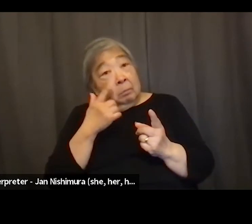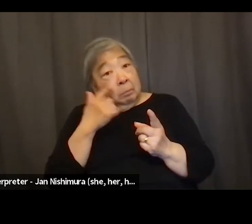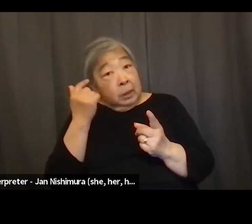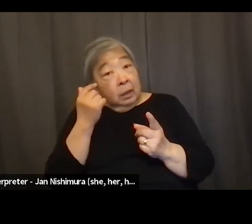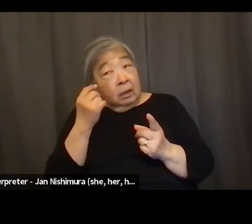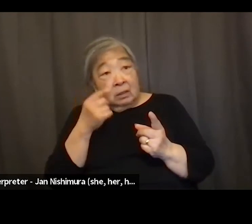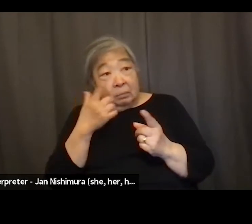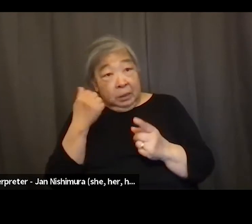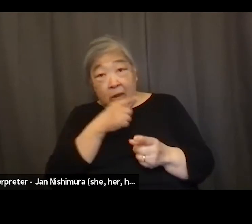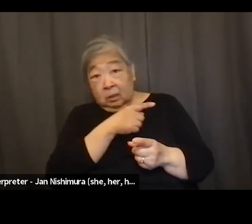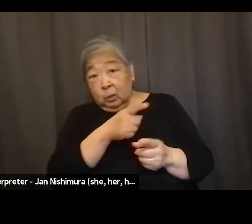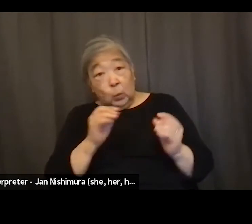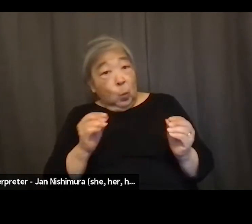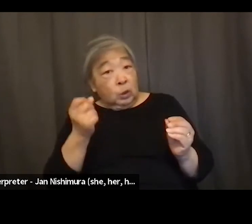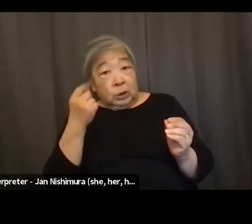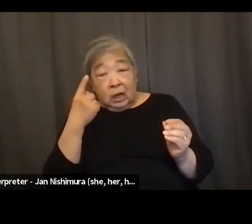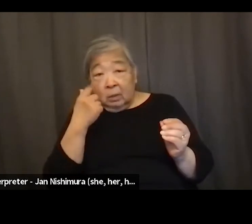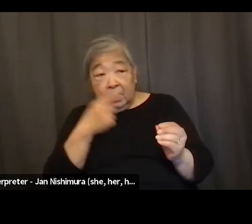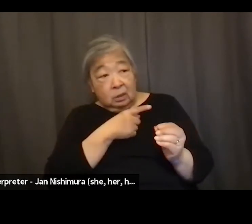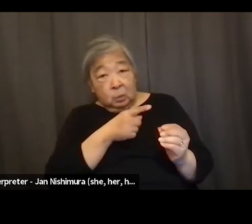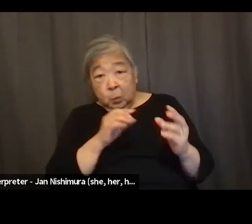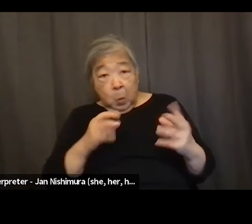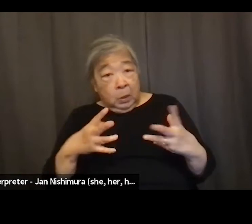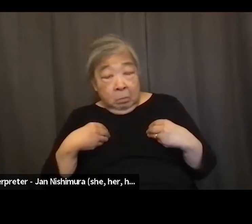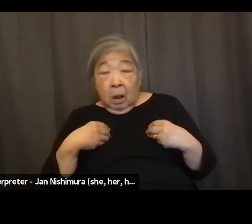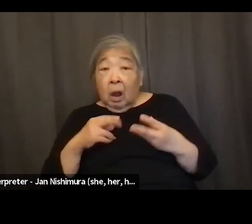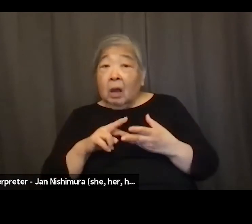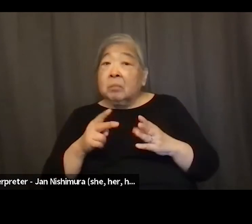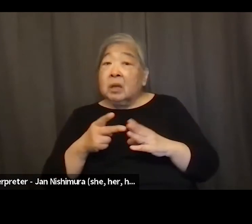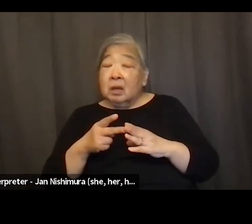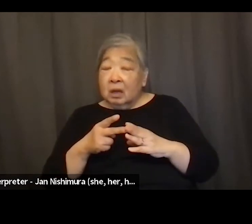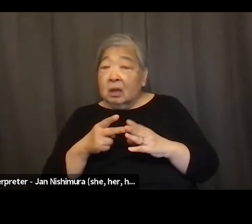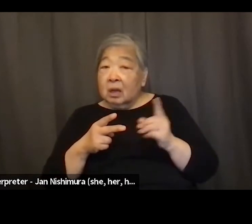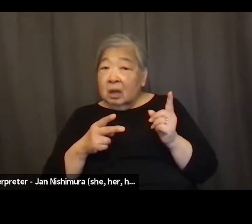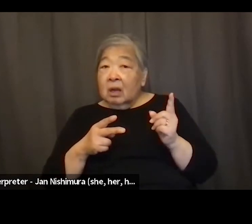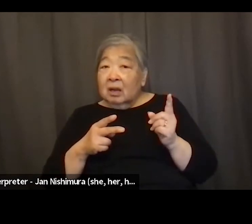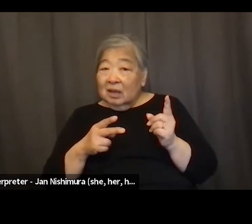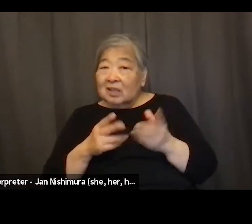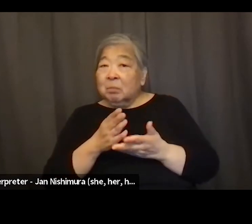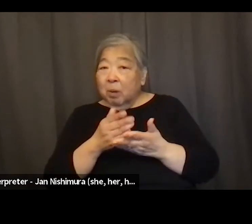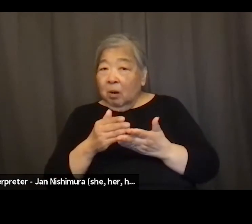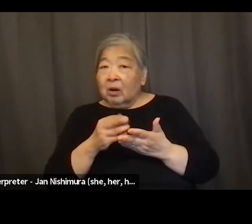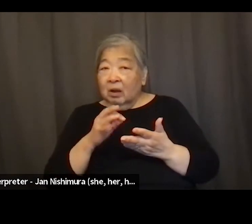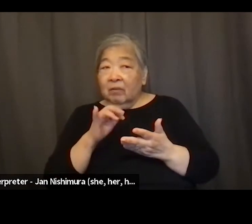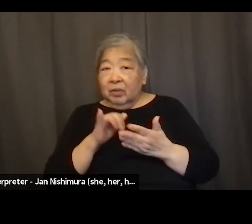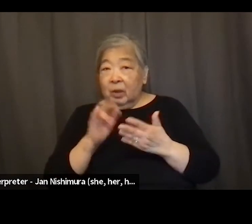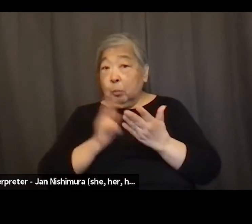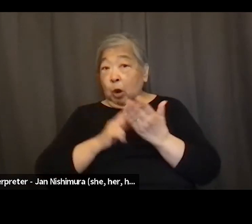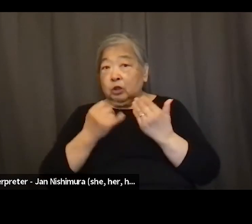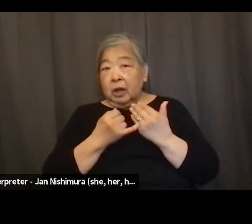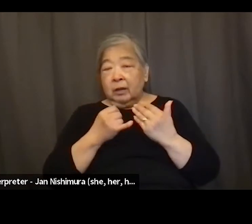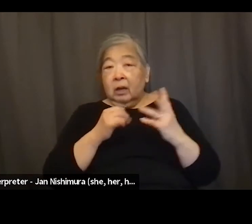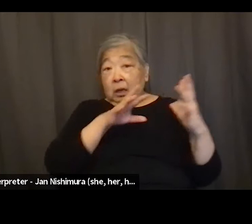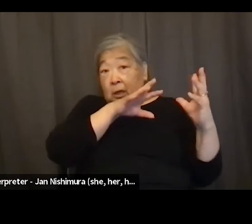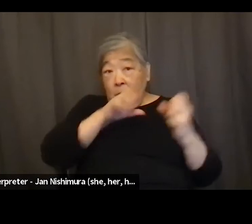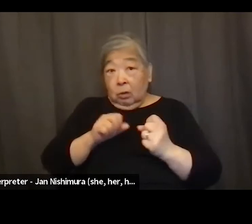lack of understanding, because of this lack of acceptance, and I mean, it's very much a part of the settler colonial project to completely eradicate